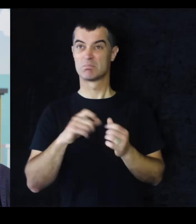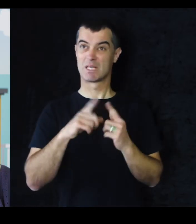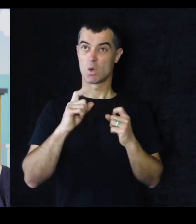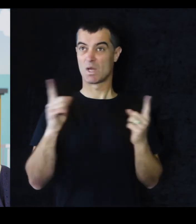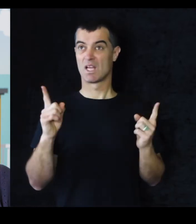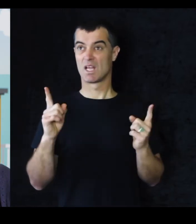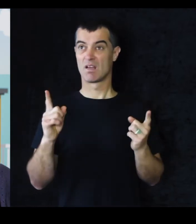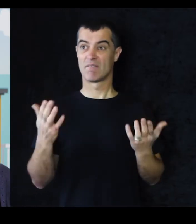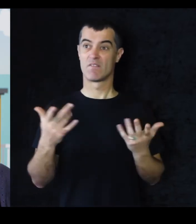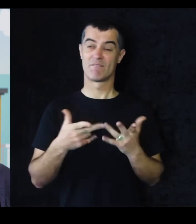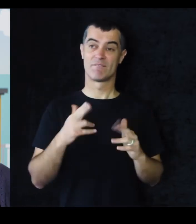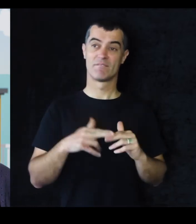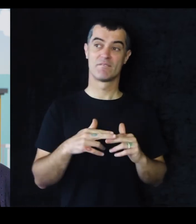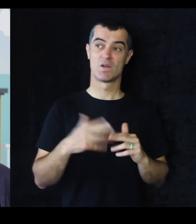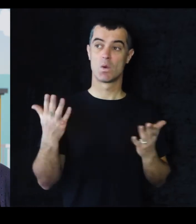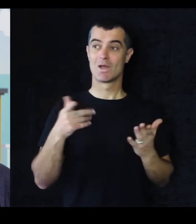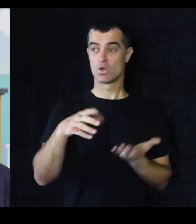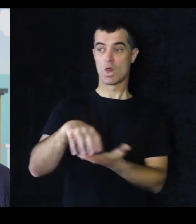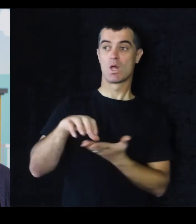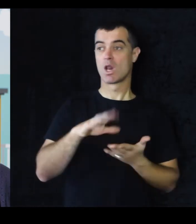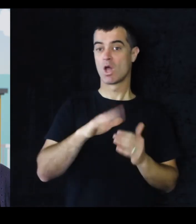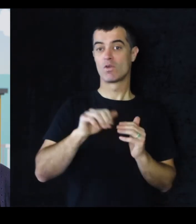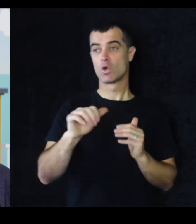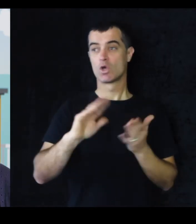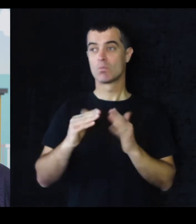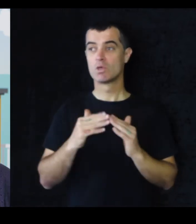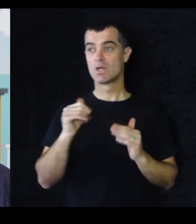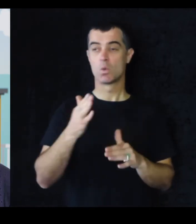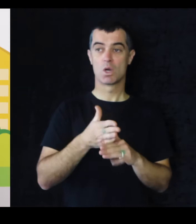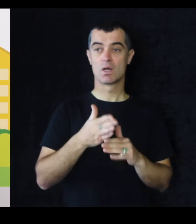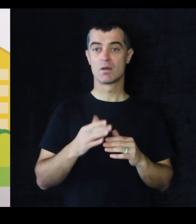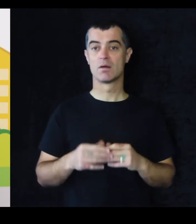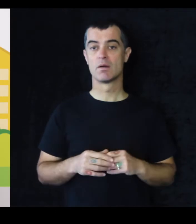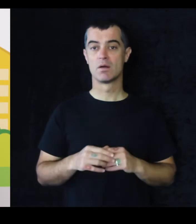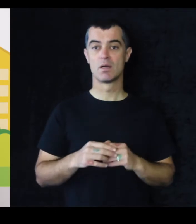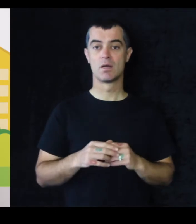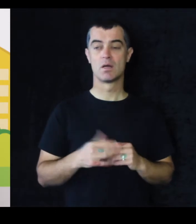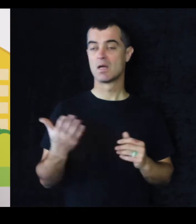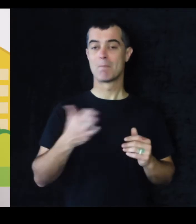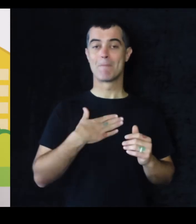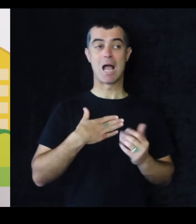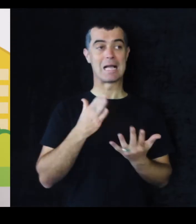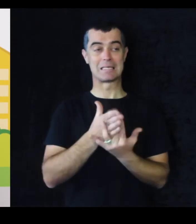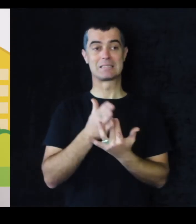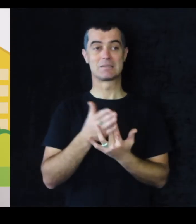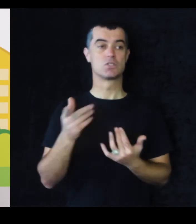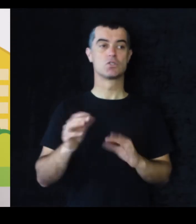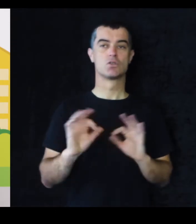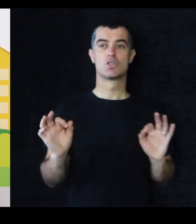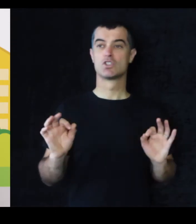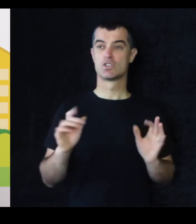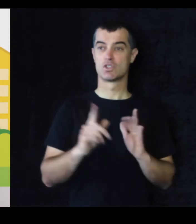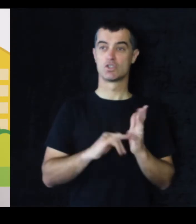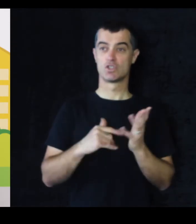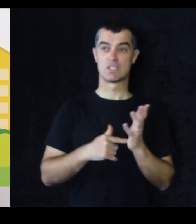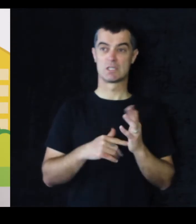aware of where you're located in regards to your community and your work. With my accessibility, it's not